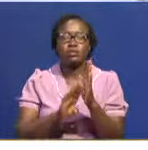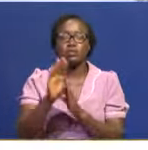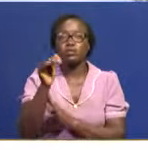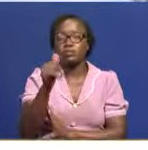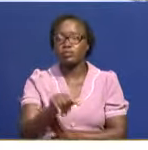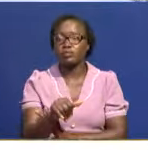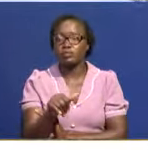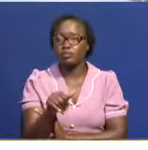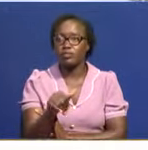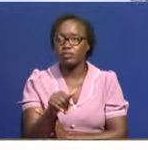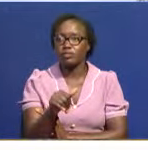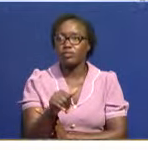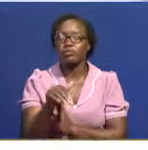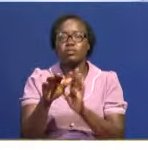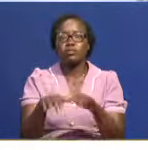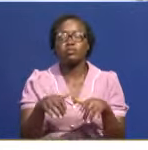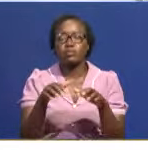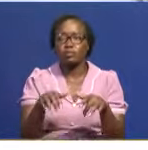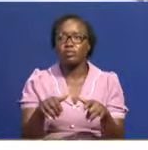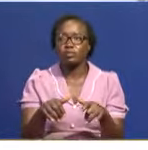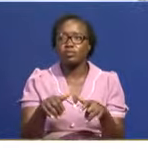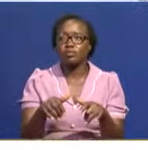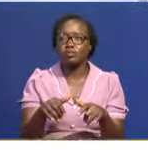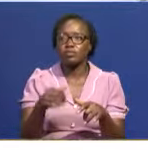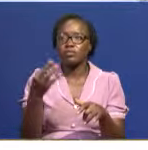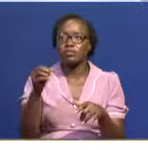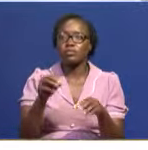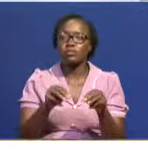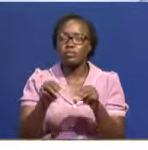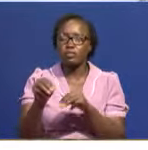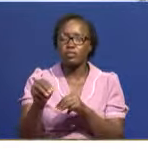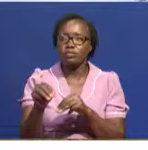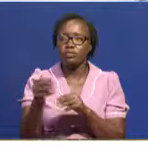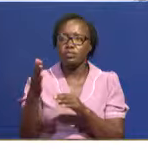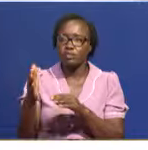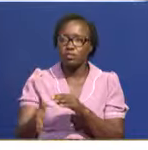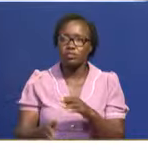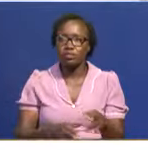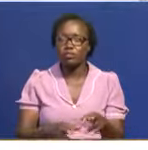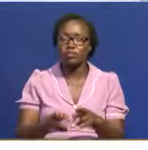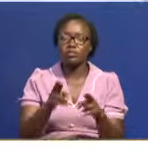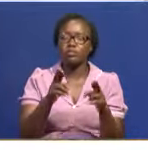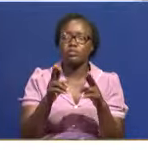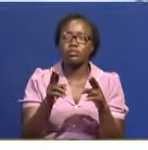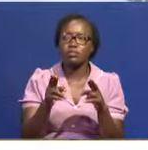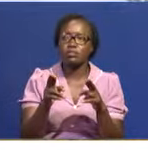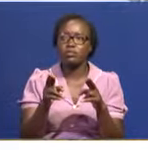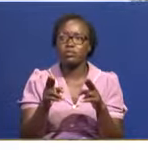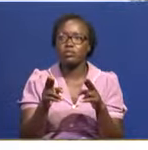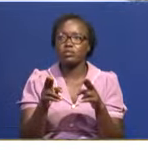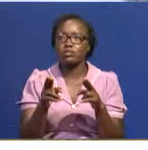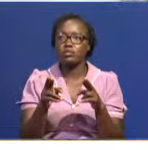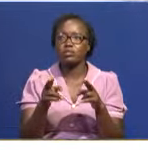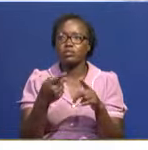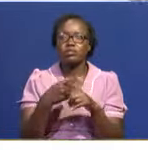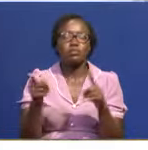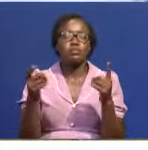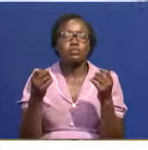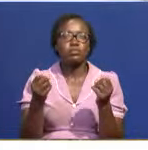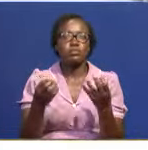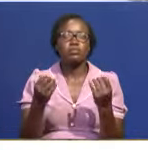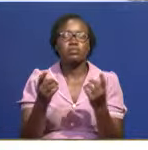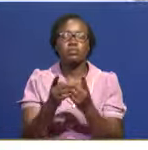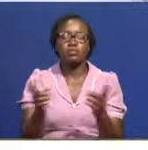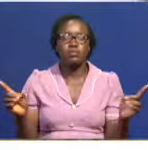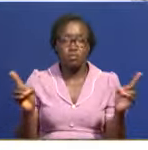yoyote ama kulima mita 30 kando ya mto. But many